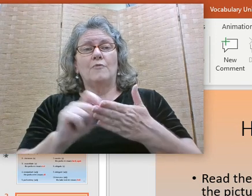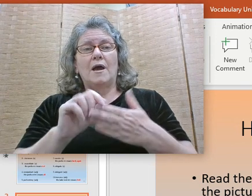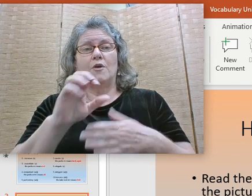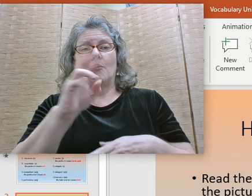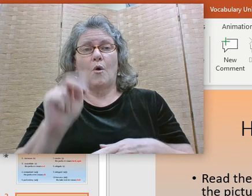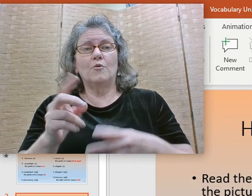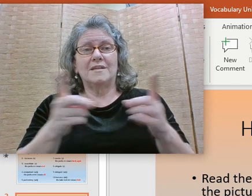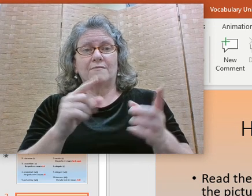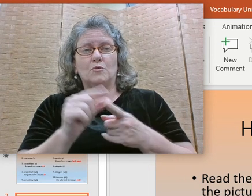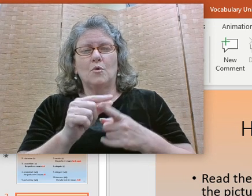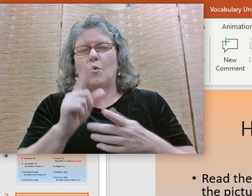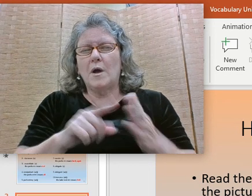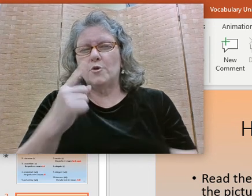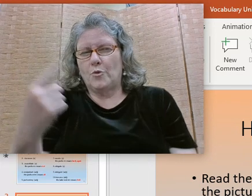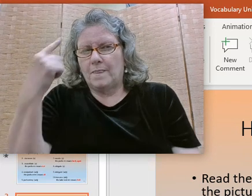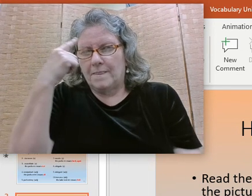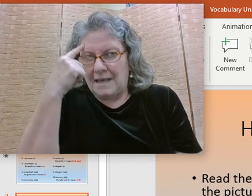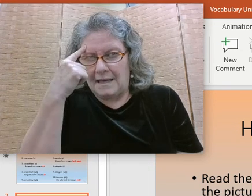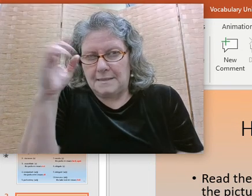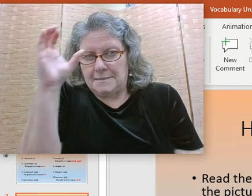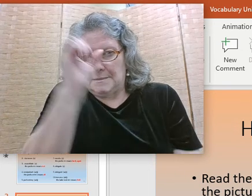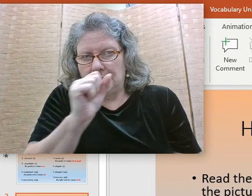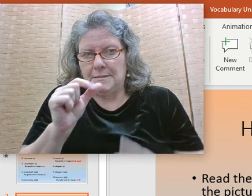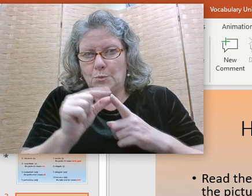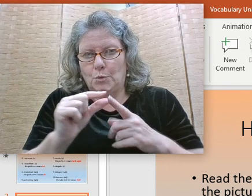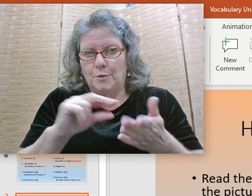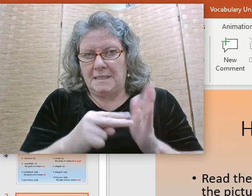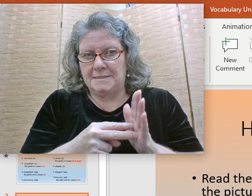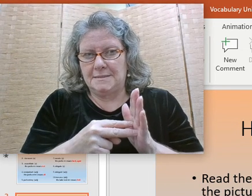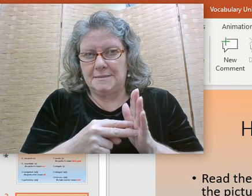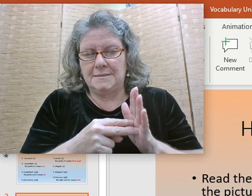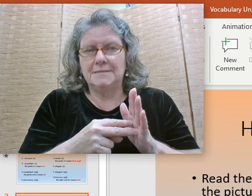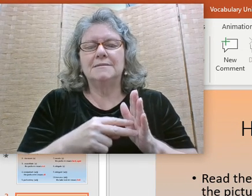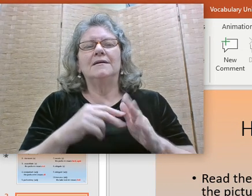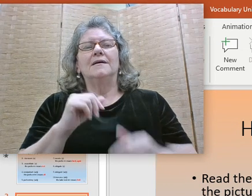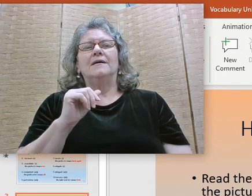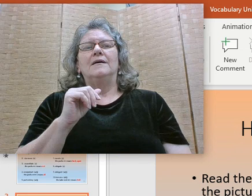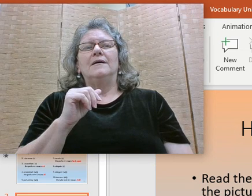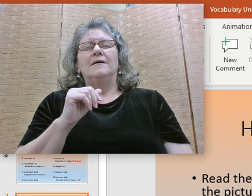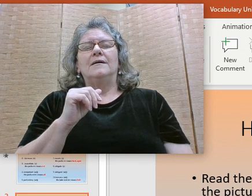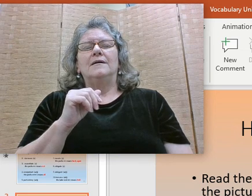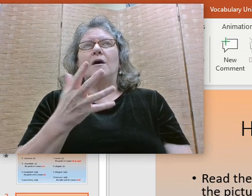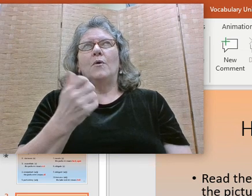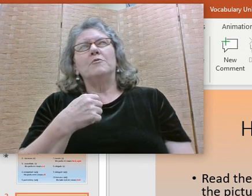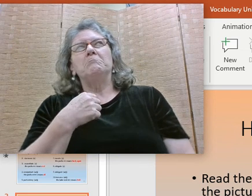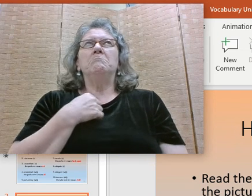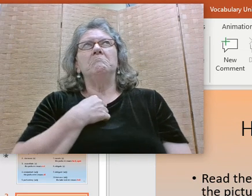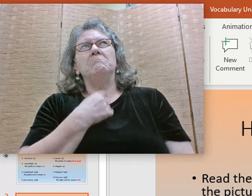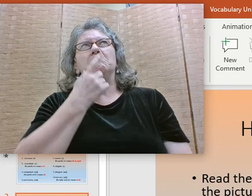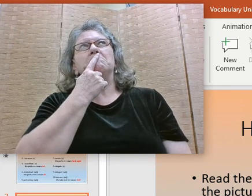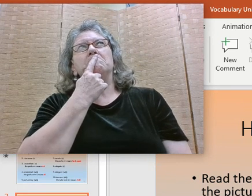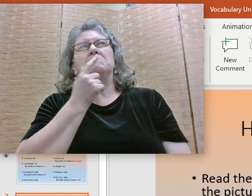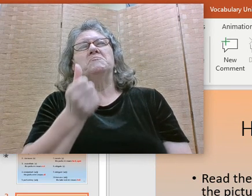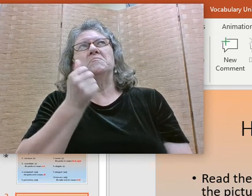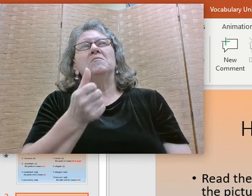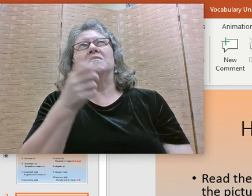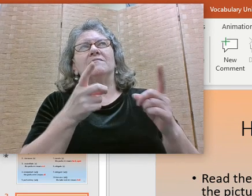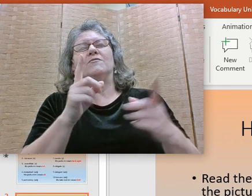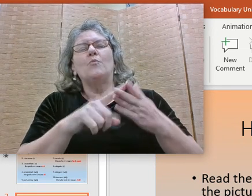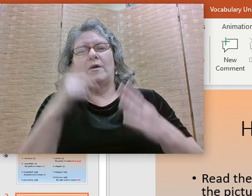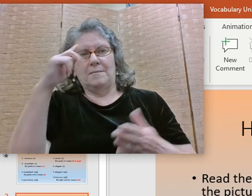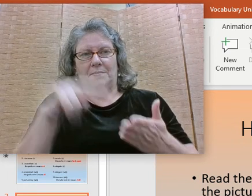So what do you think the word means based on the context of the sentence? So I want you to come up with your own original